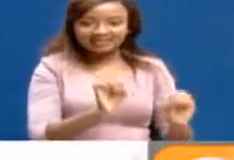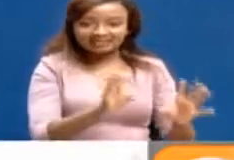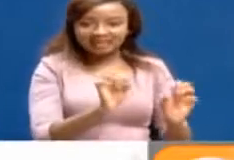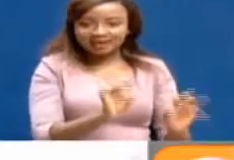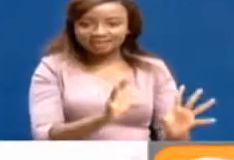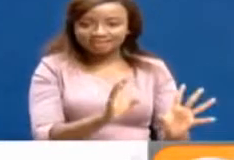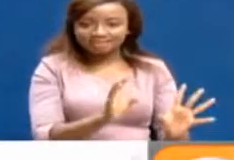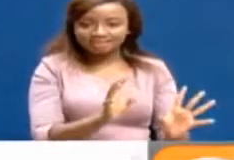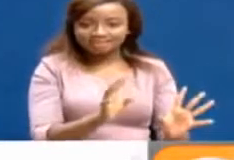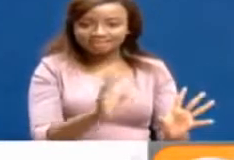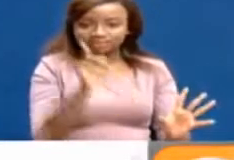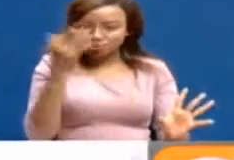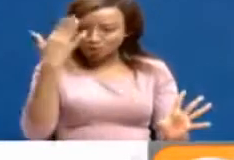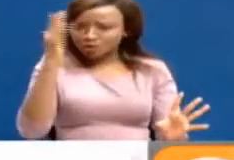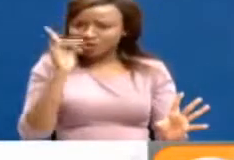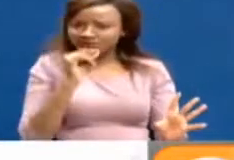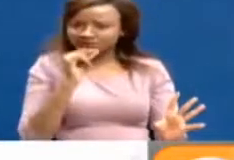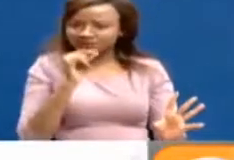that?